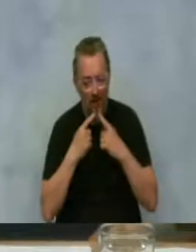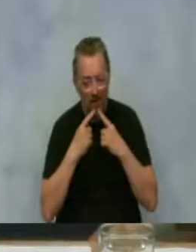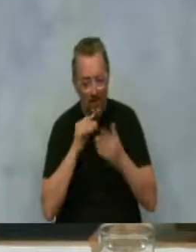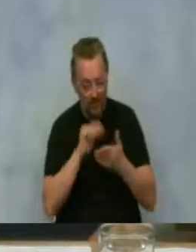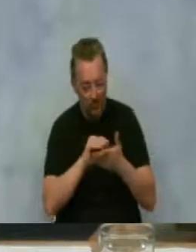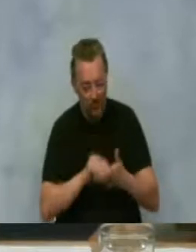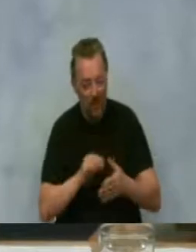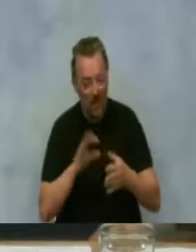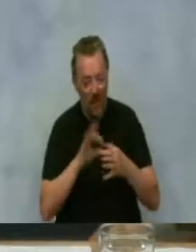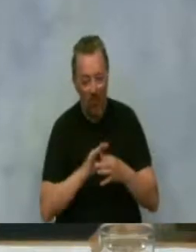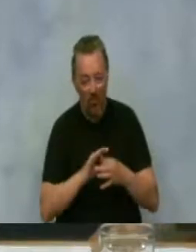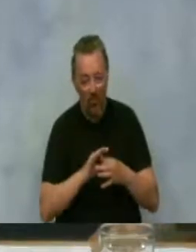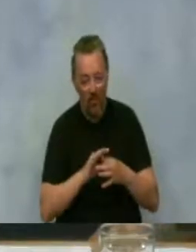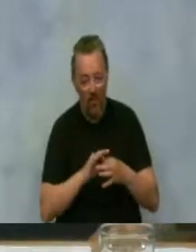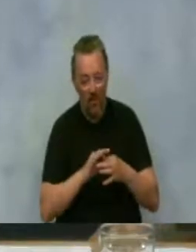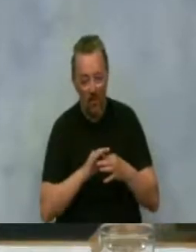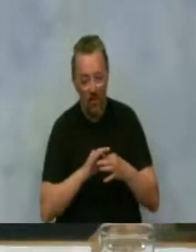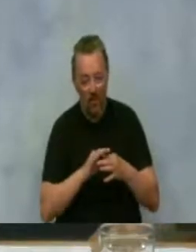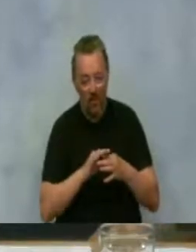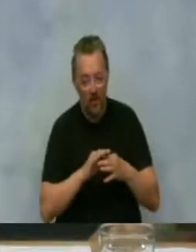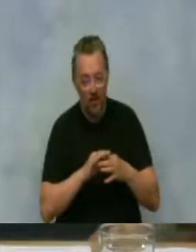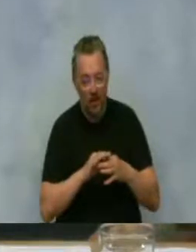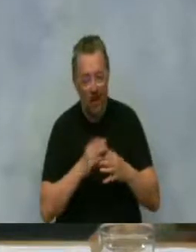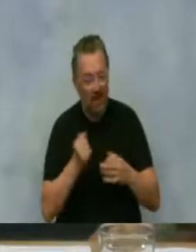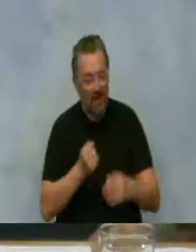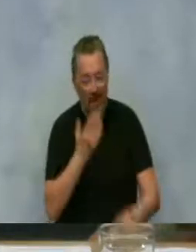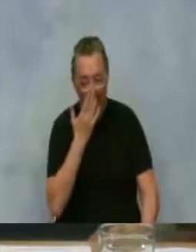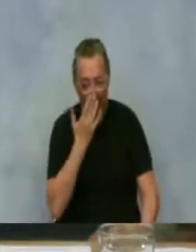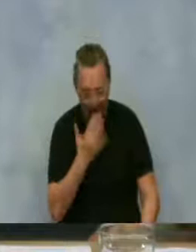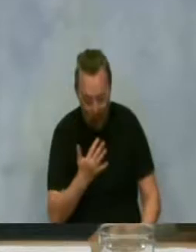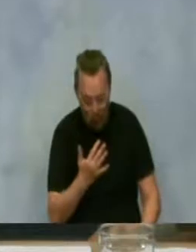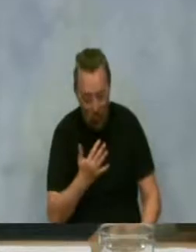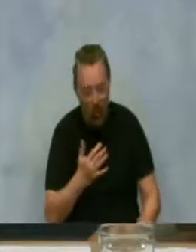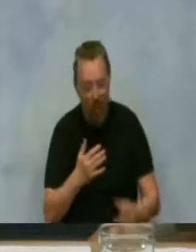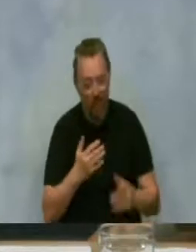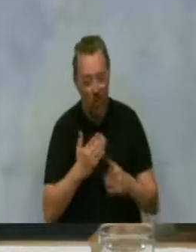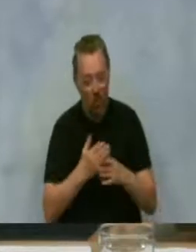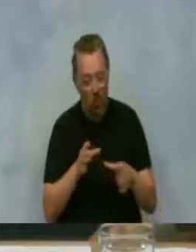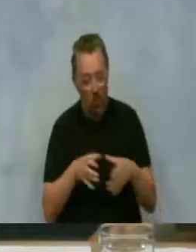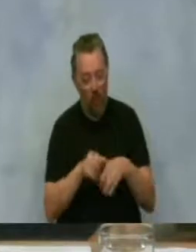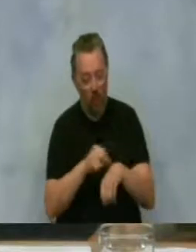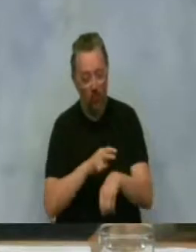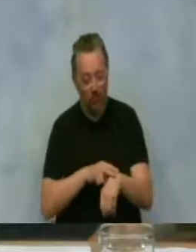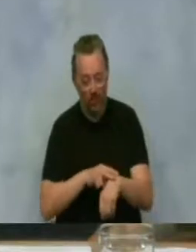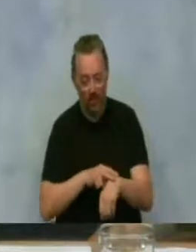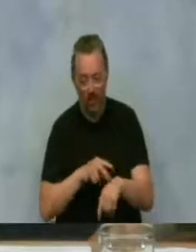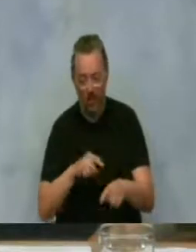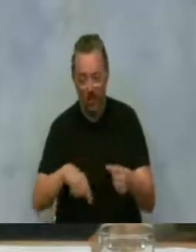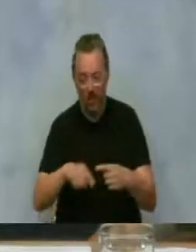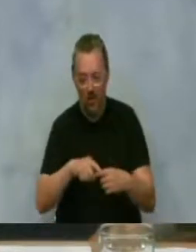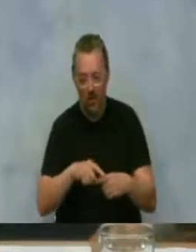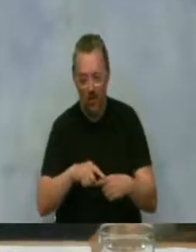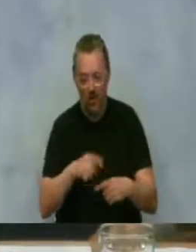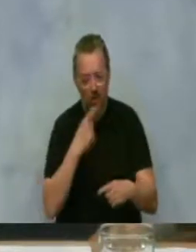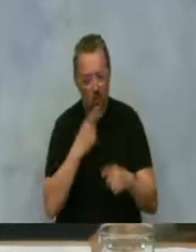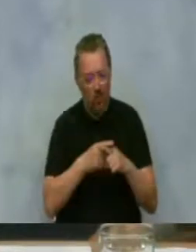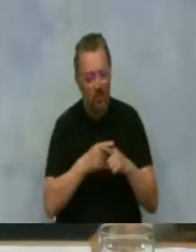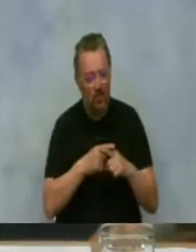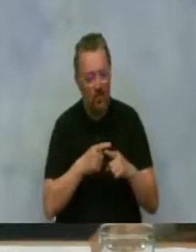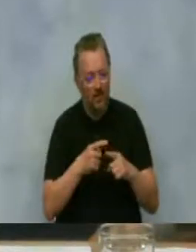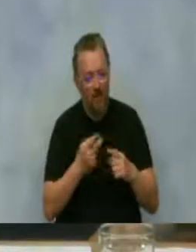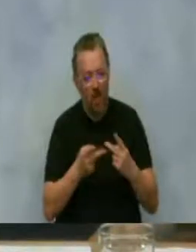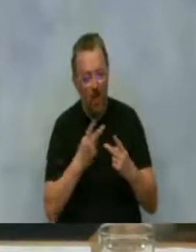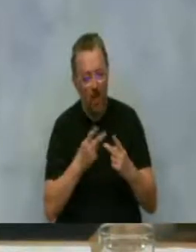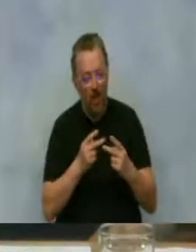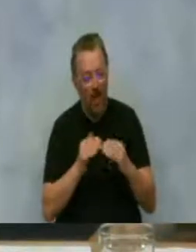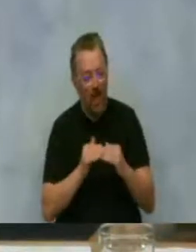equality trait is presented is the age profile of the workforce. My question is that what about other equality traits?